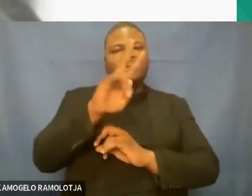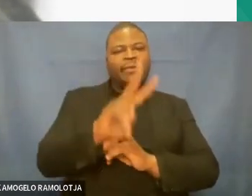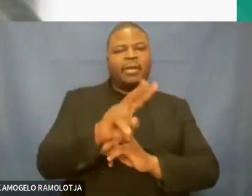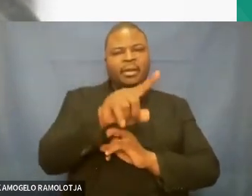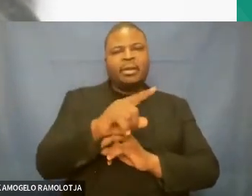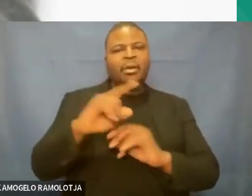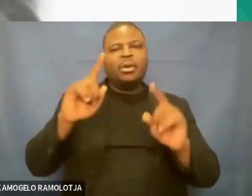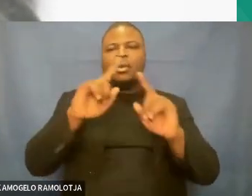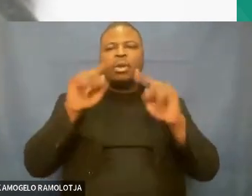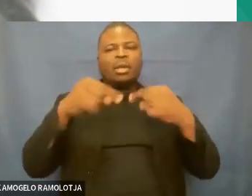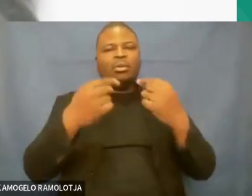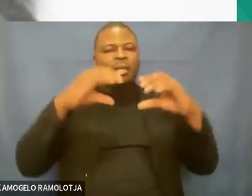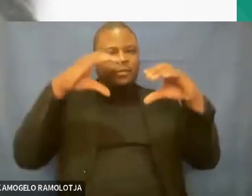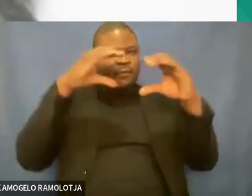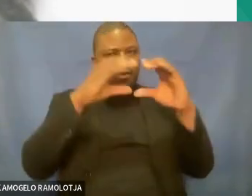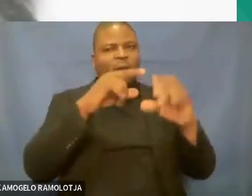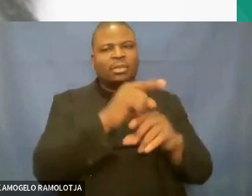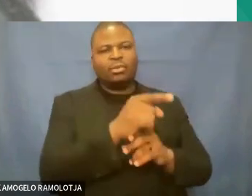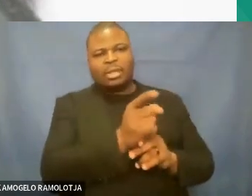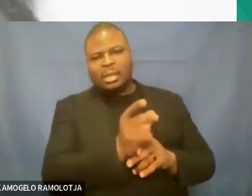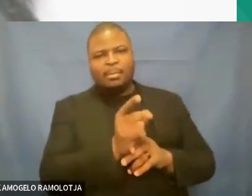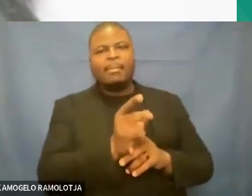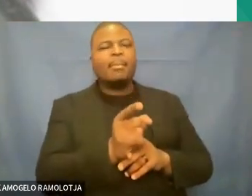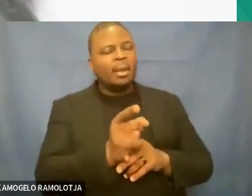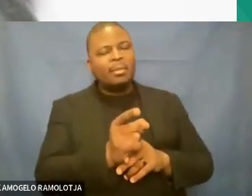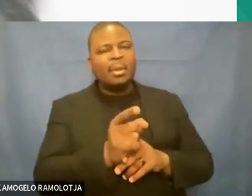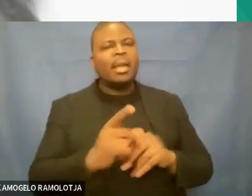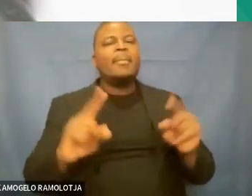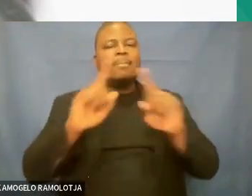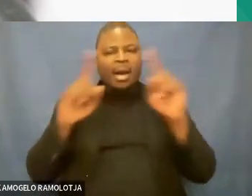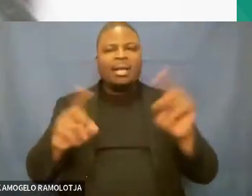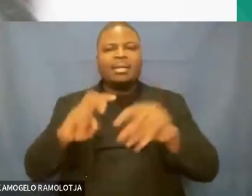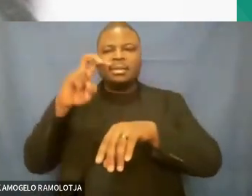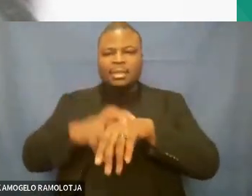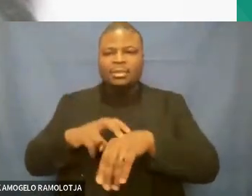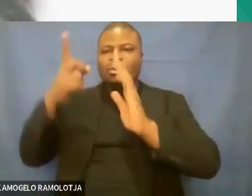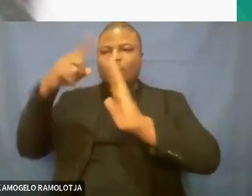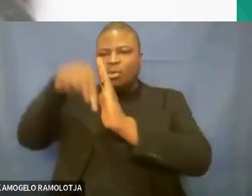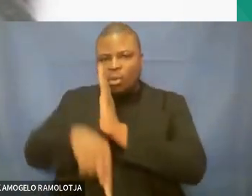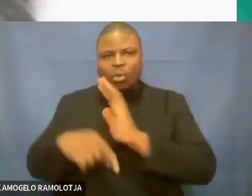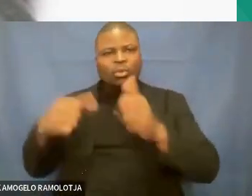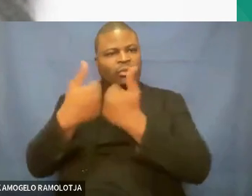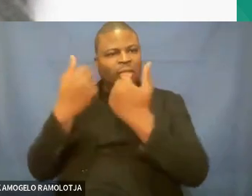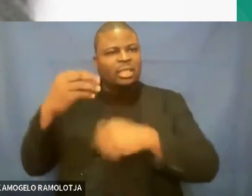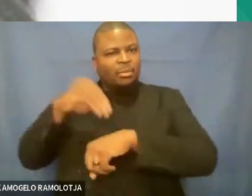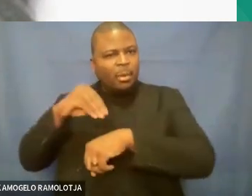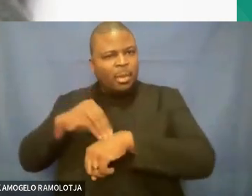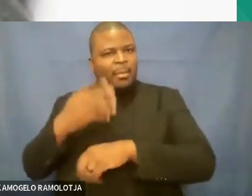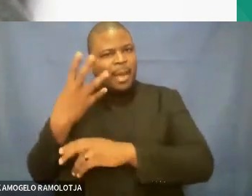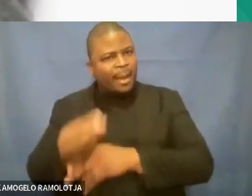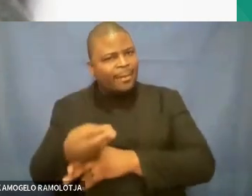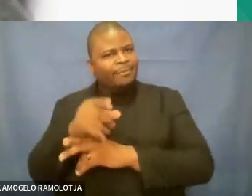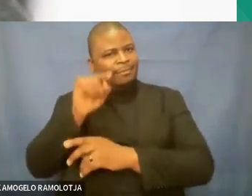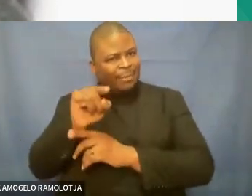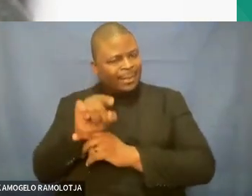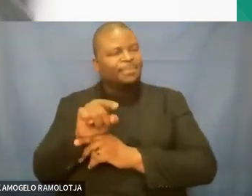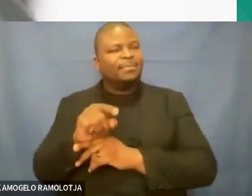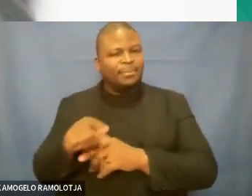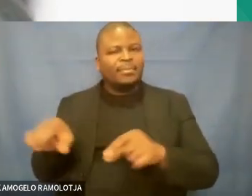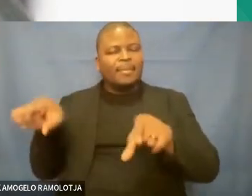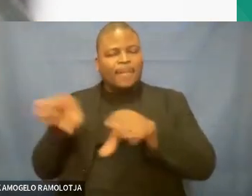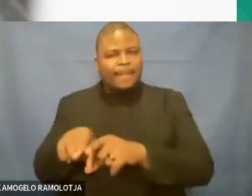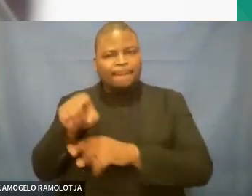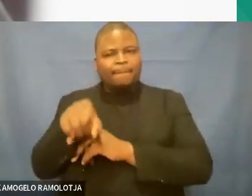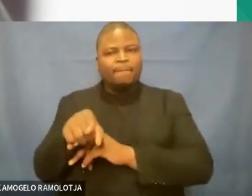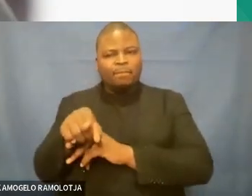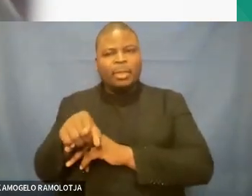issues, are you also looking at the structural issues? Are you also looking at people that are perpetrators and engaging them? You